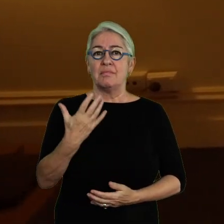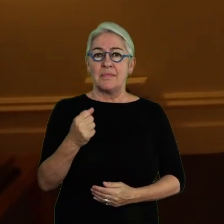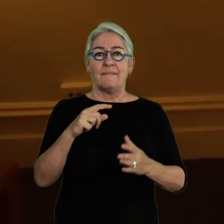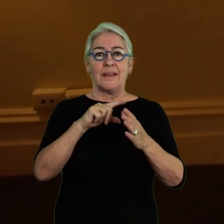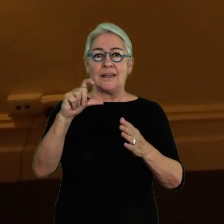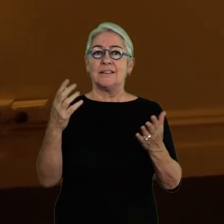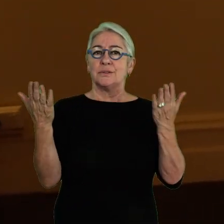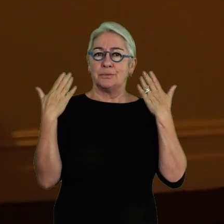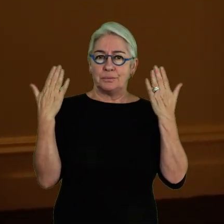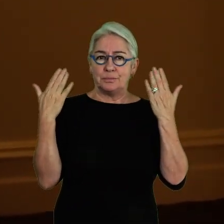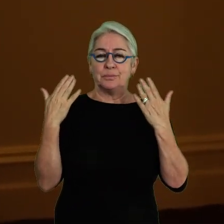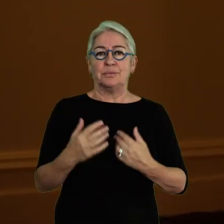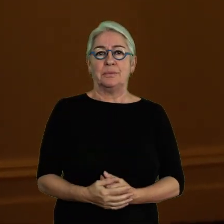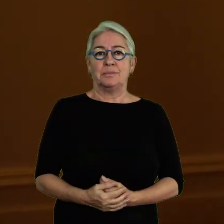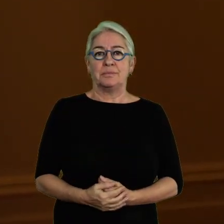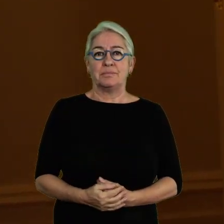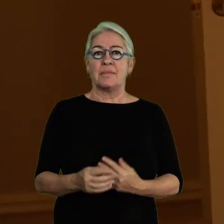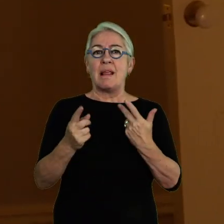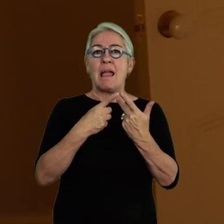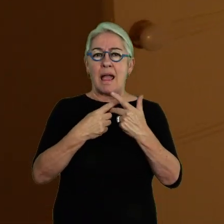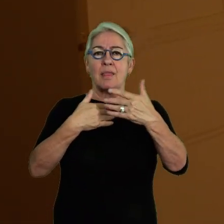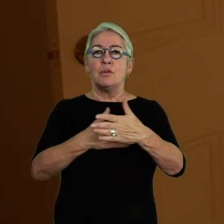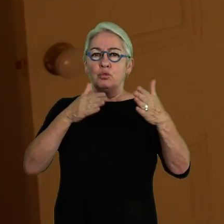There is ducted air conditioning throughout the space.